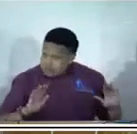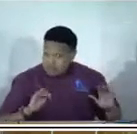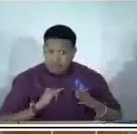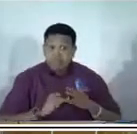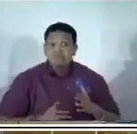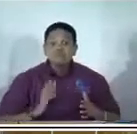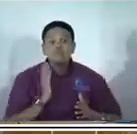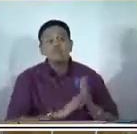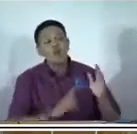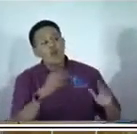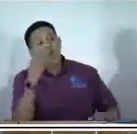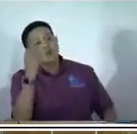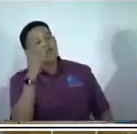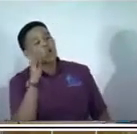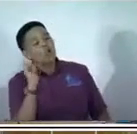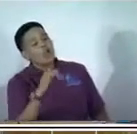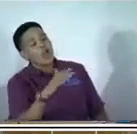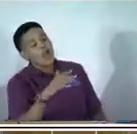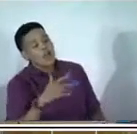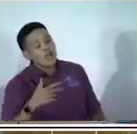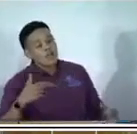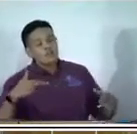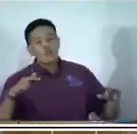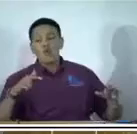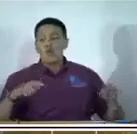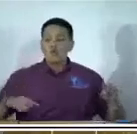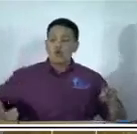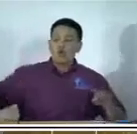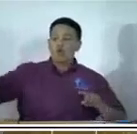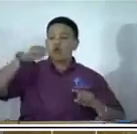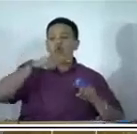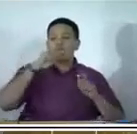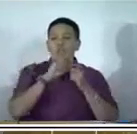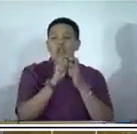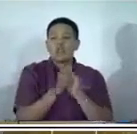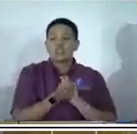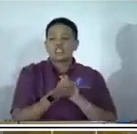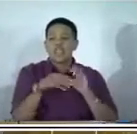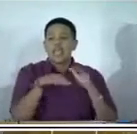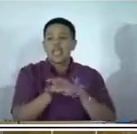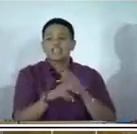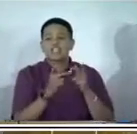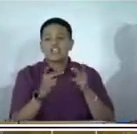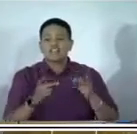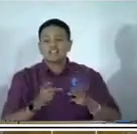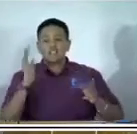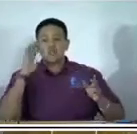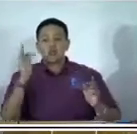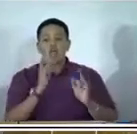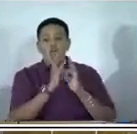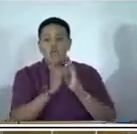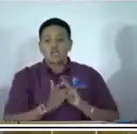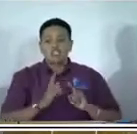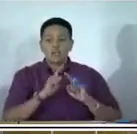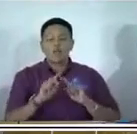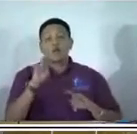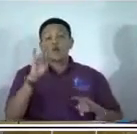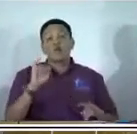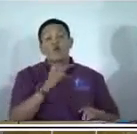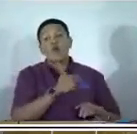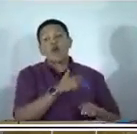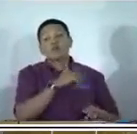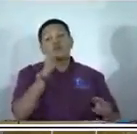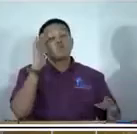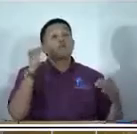external look. The ring road is going to be adjusted, the entrance to the facility is going to be adjusted, but the University Hospital, which is